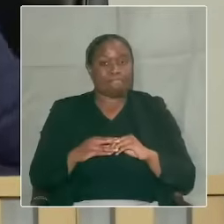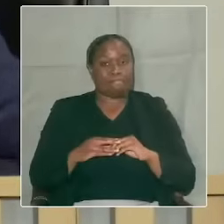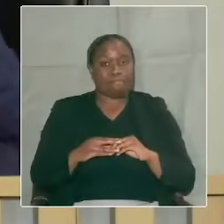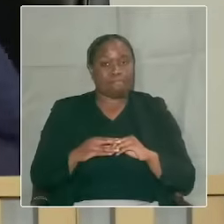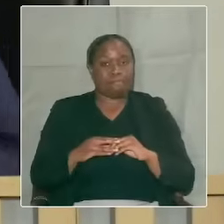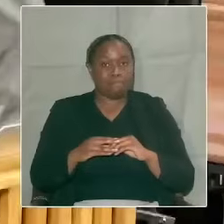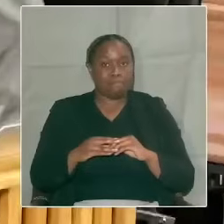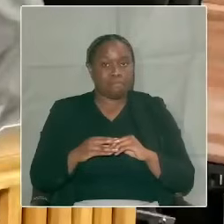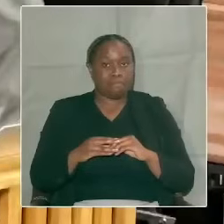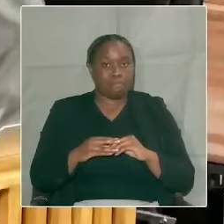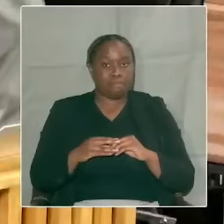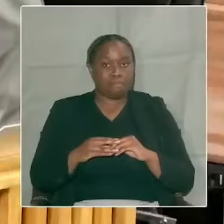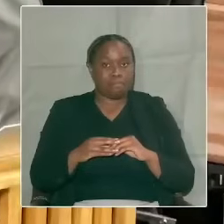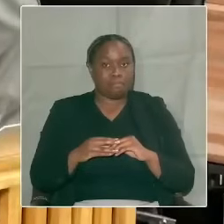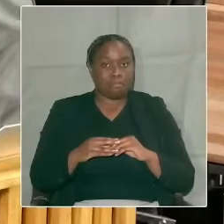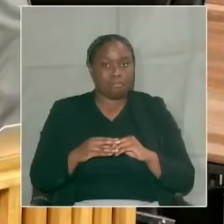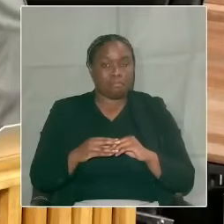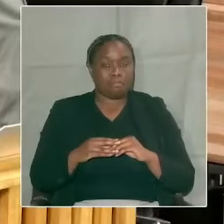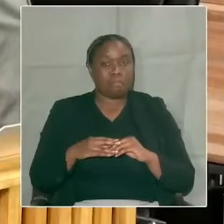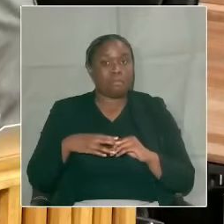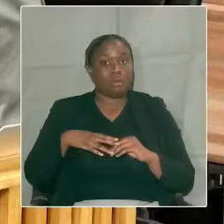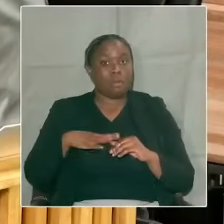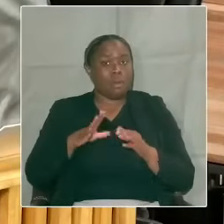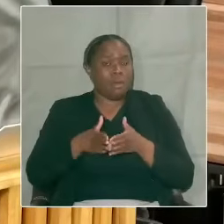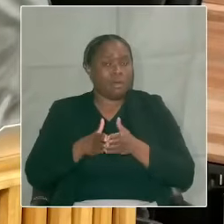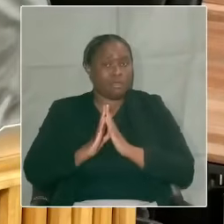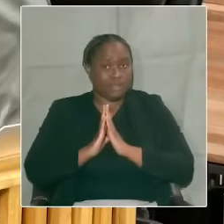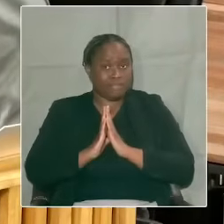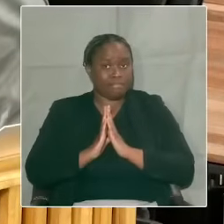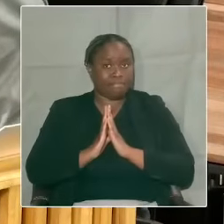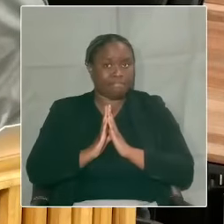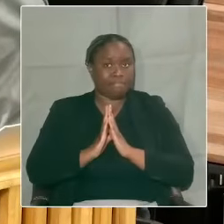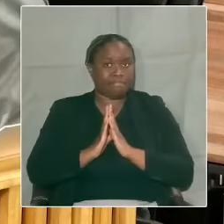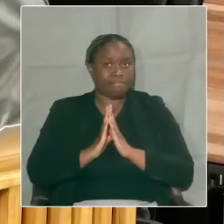And if I can ask you to first deal with the